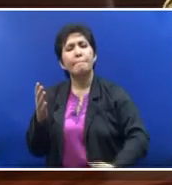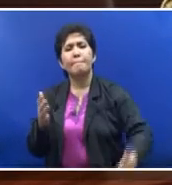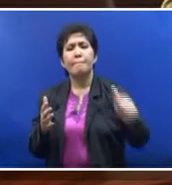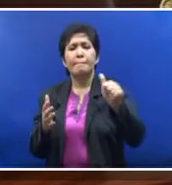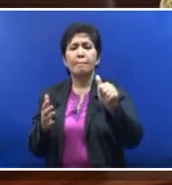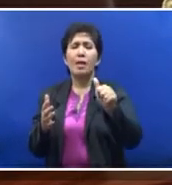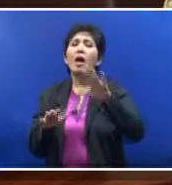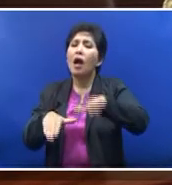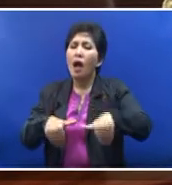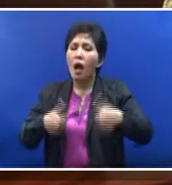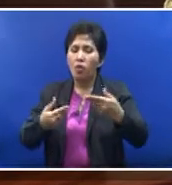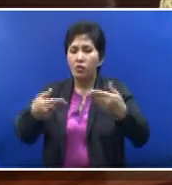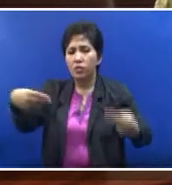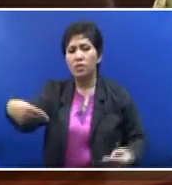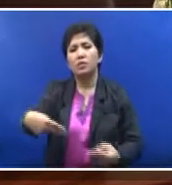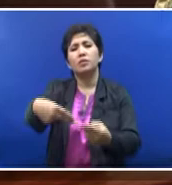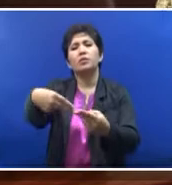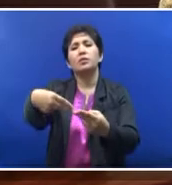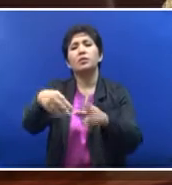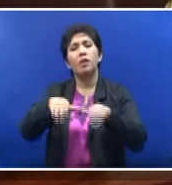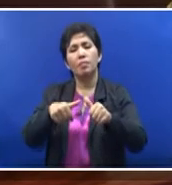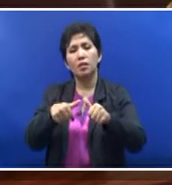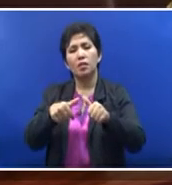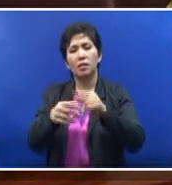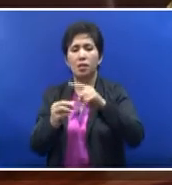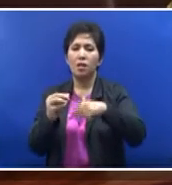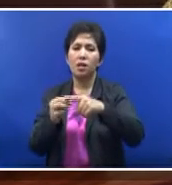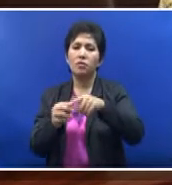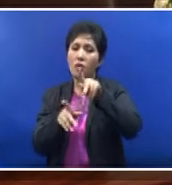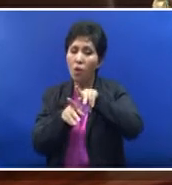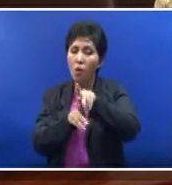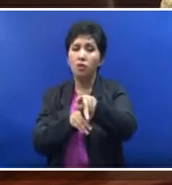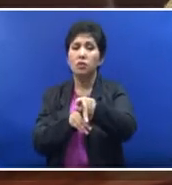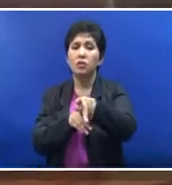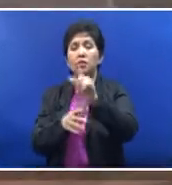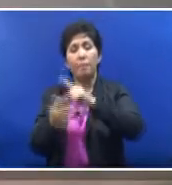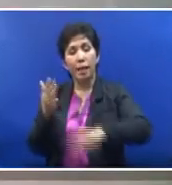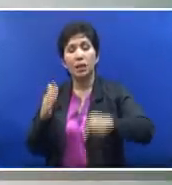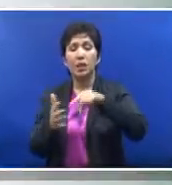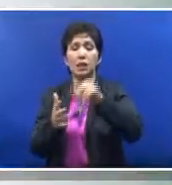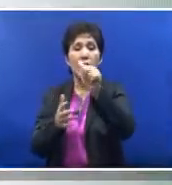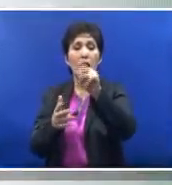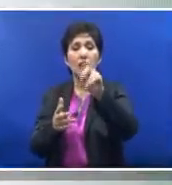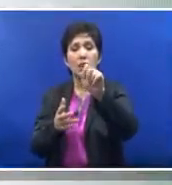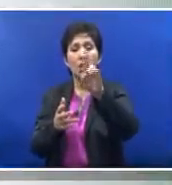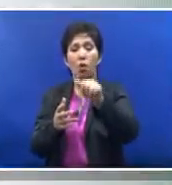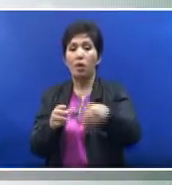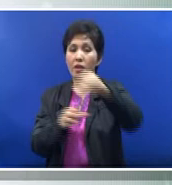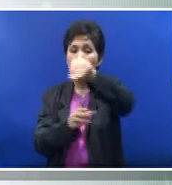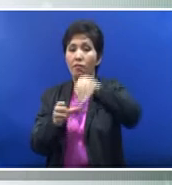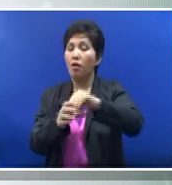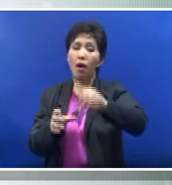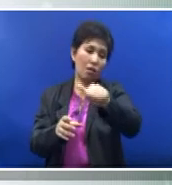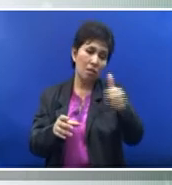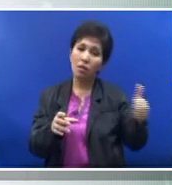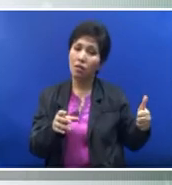right? How they behave. That is the scope of psychology. But in this anthropology, it involves other